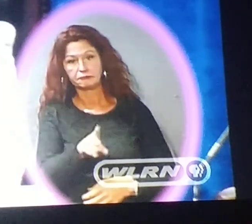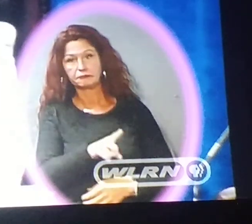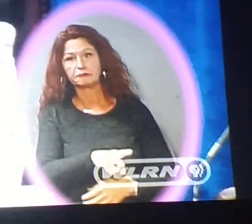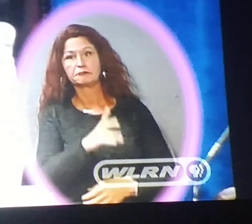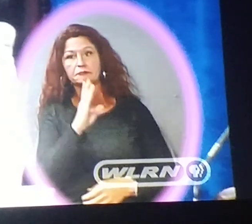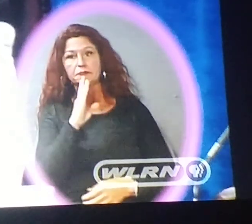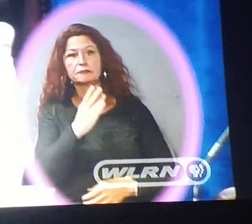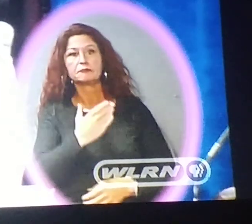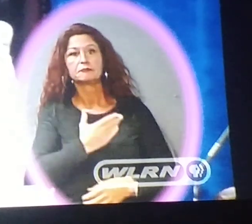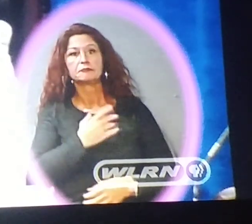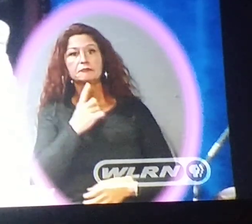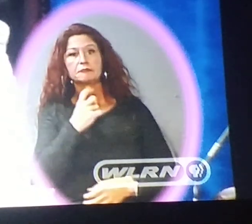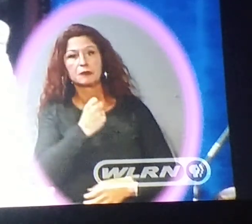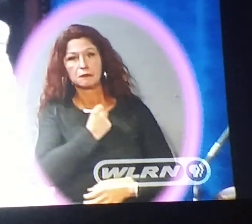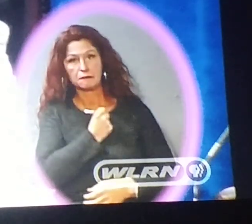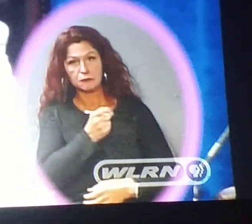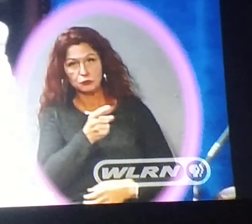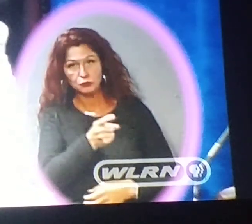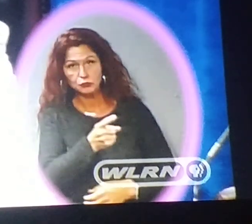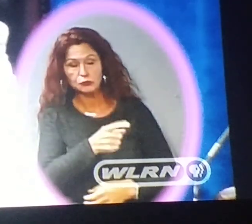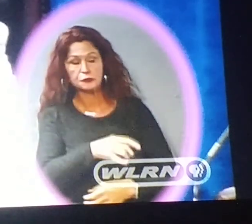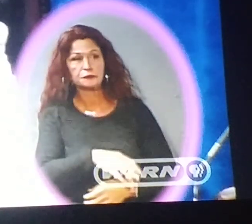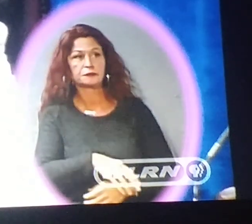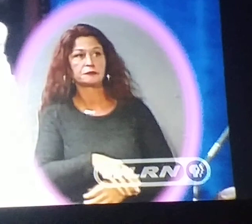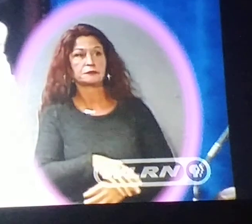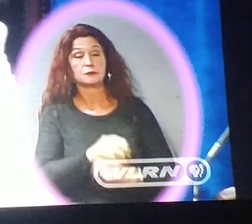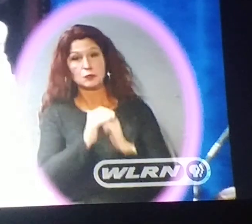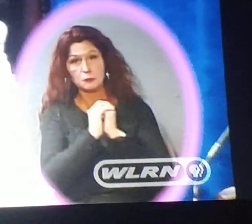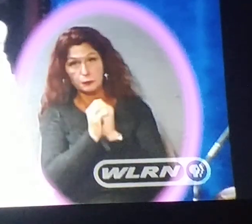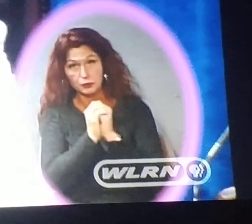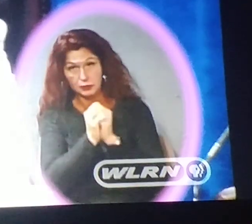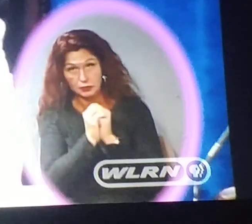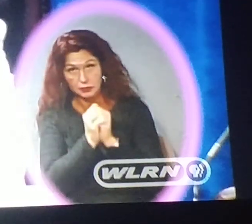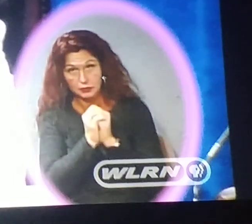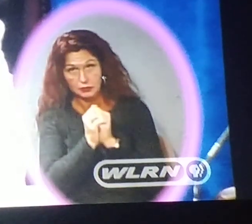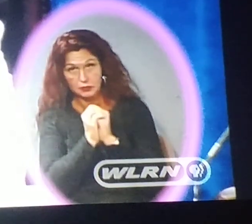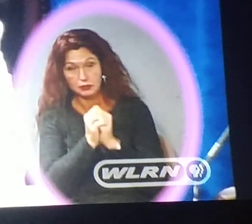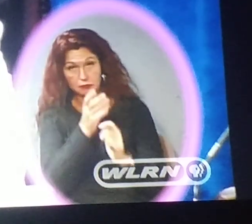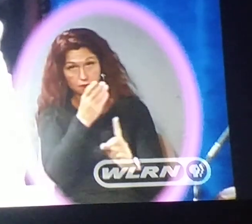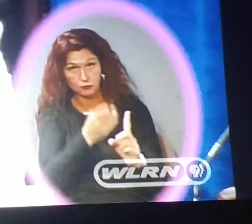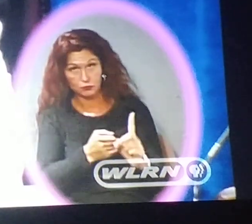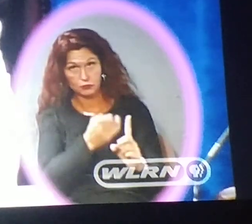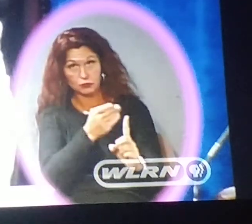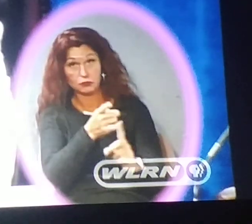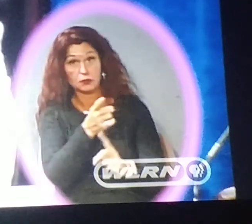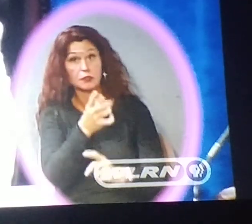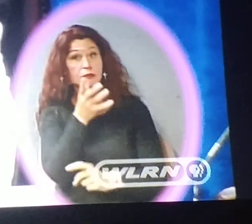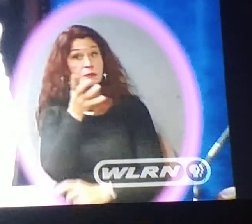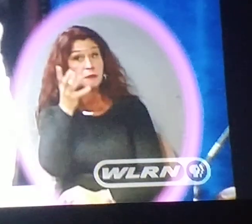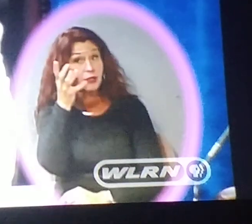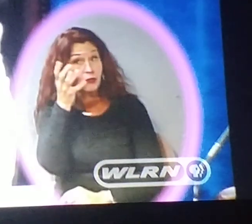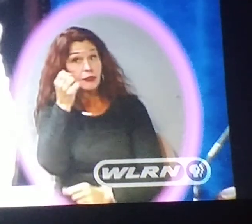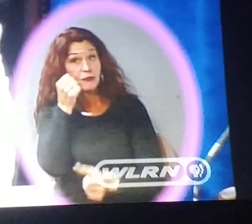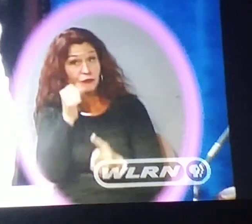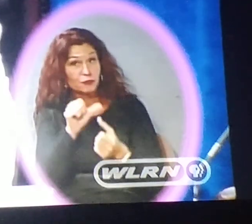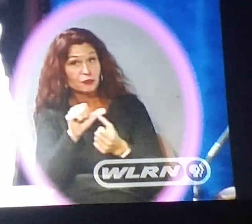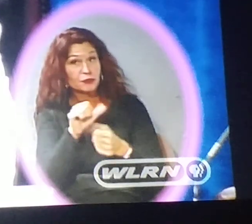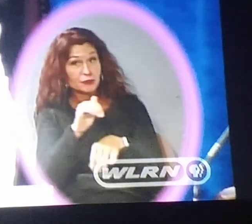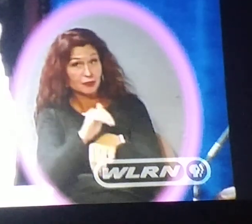been praying for her, how much, as a parent, that night when I saw the